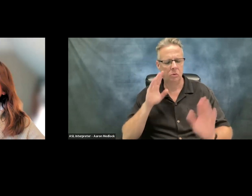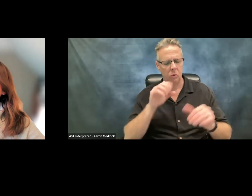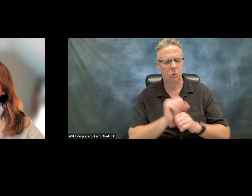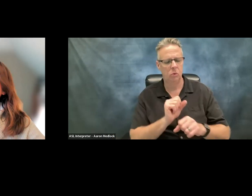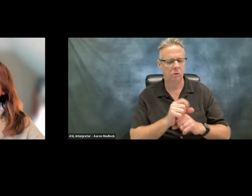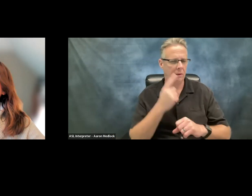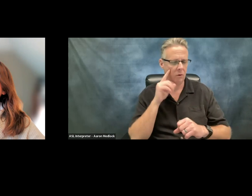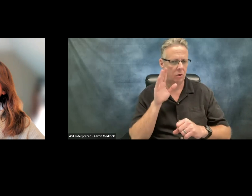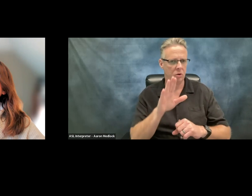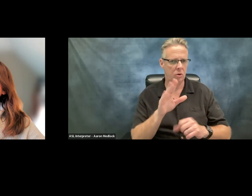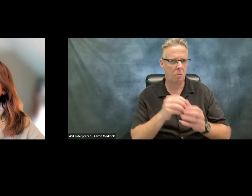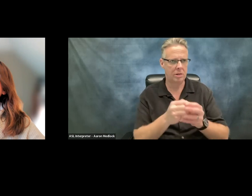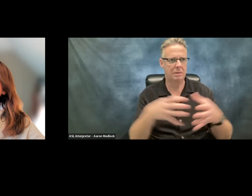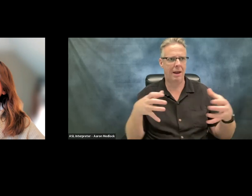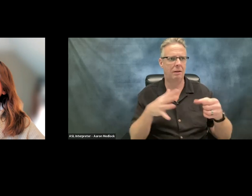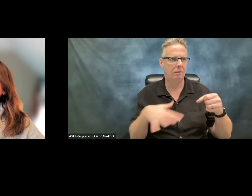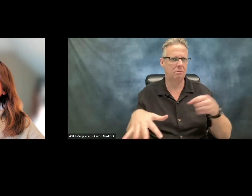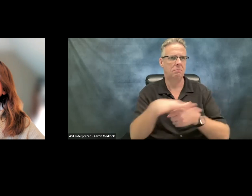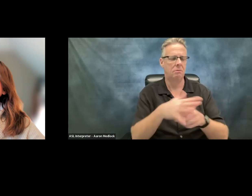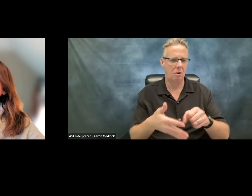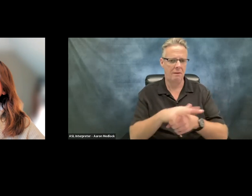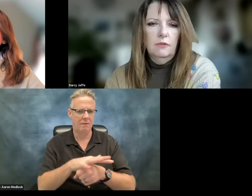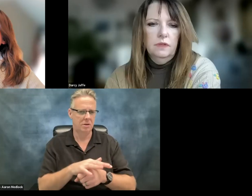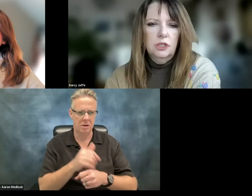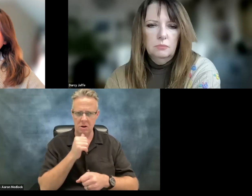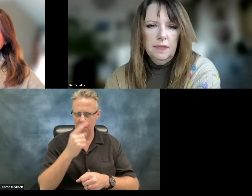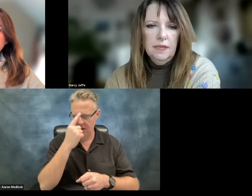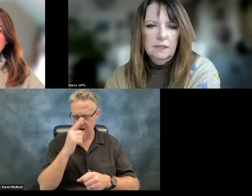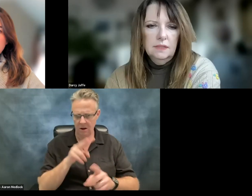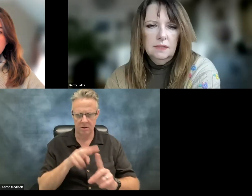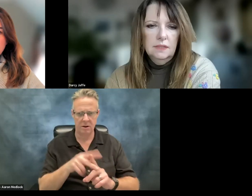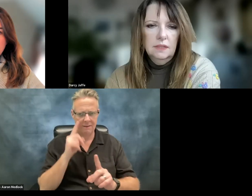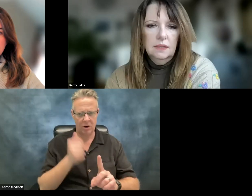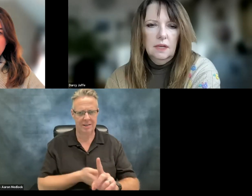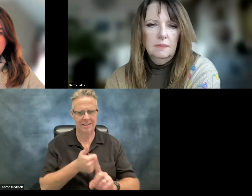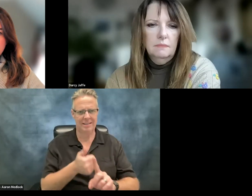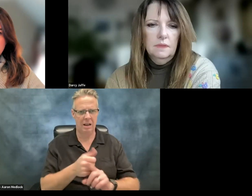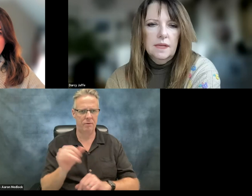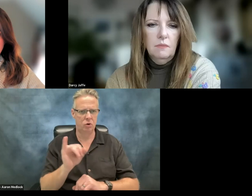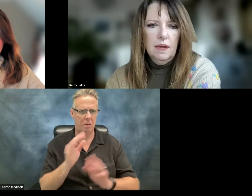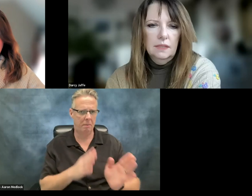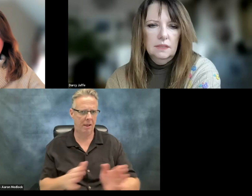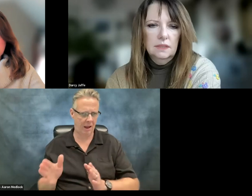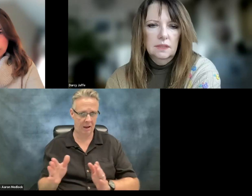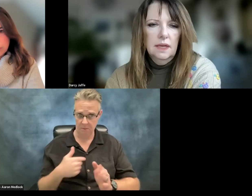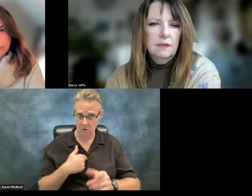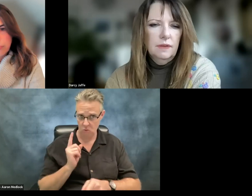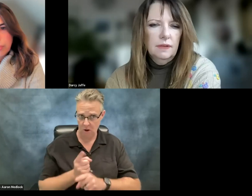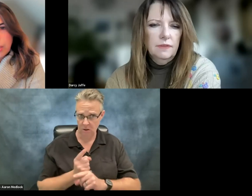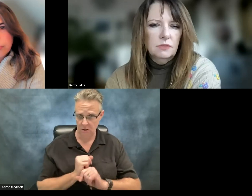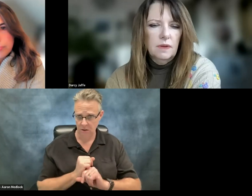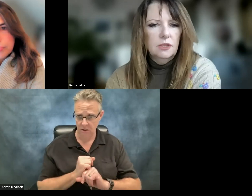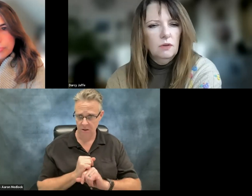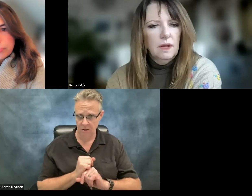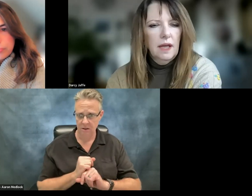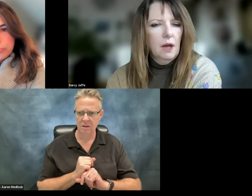expanded coverage, but I don't think that it applies to self-insured plans. Is that right? And